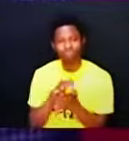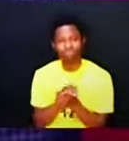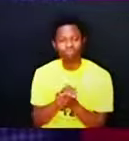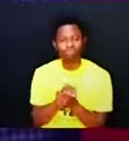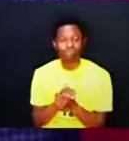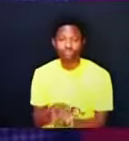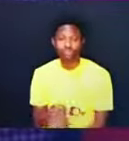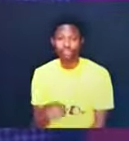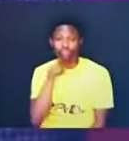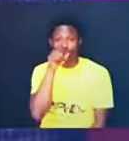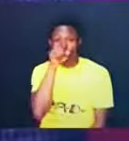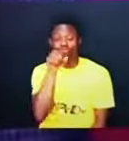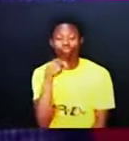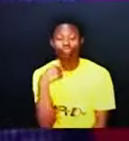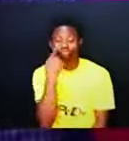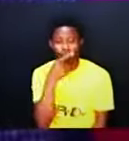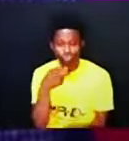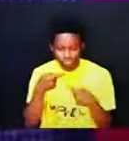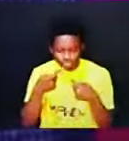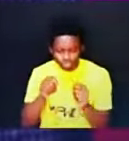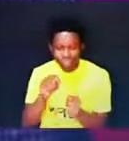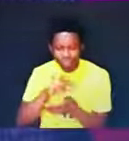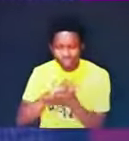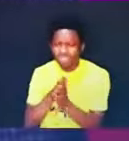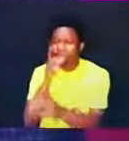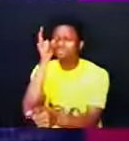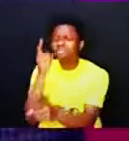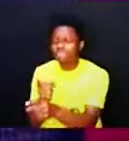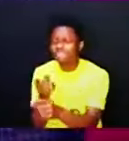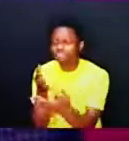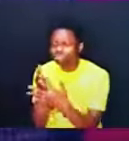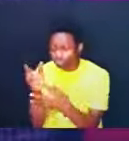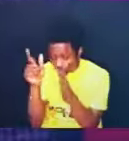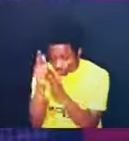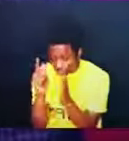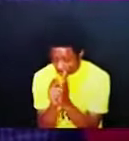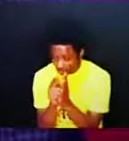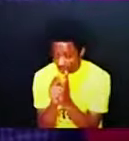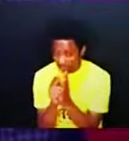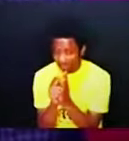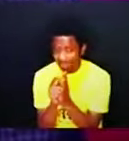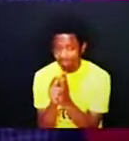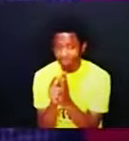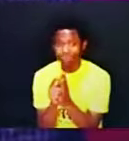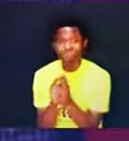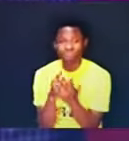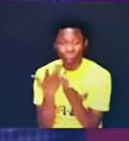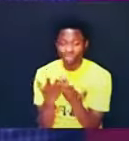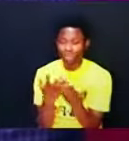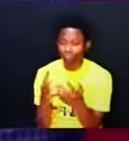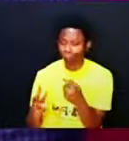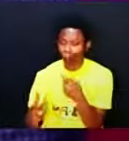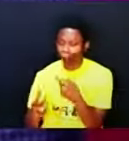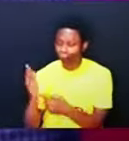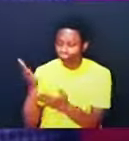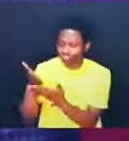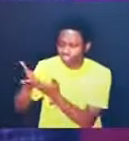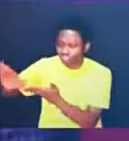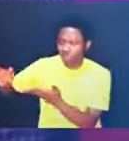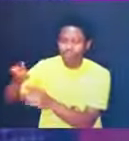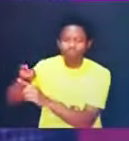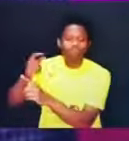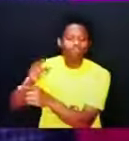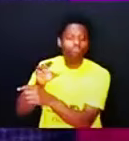who are trying to be justified by the law have been alienated from Christ. You